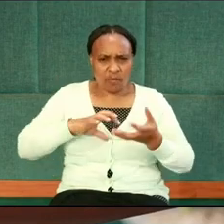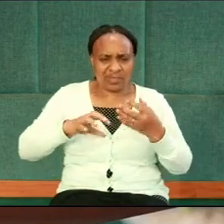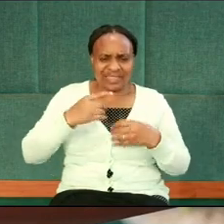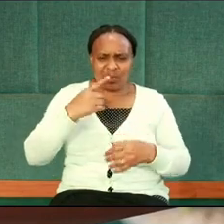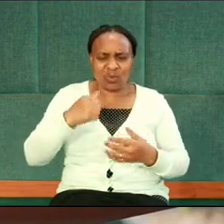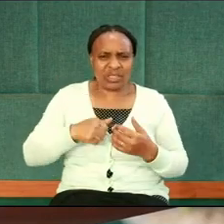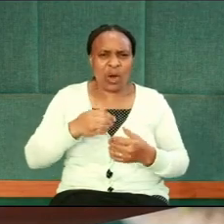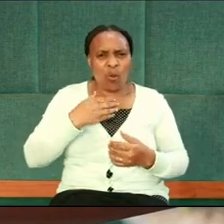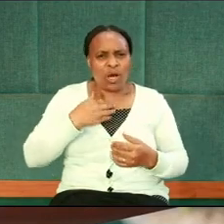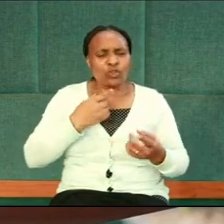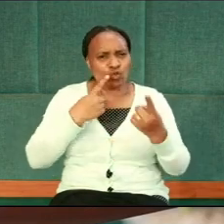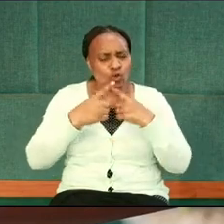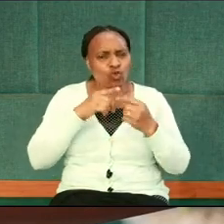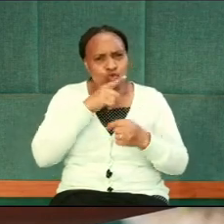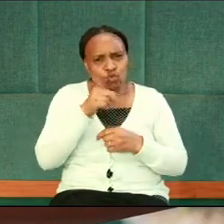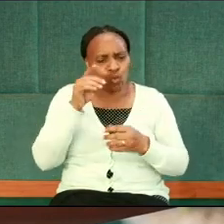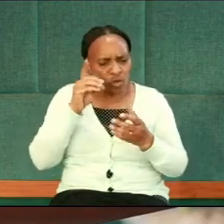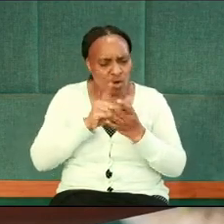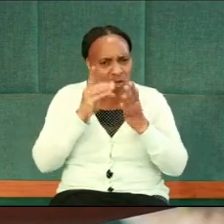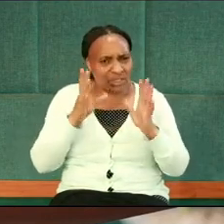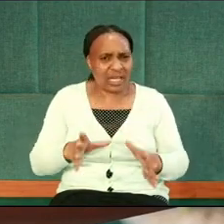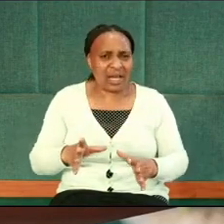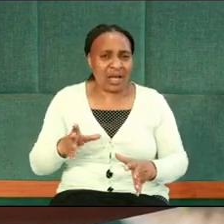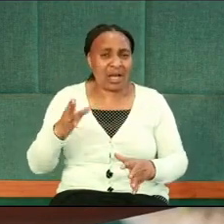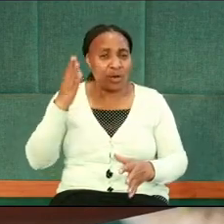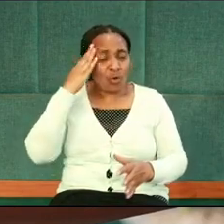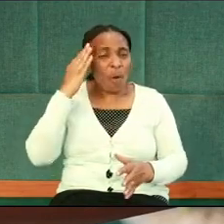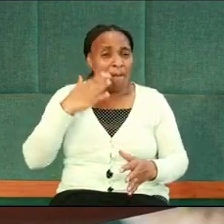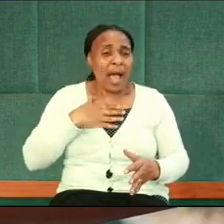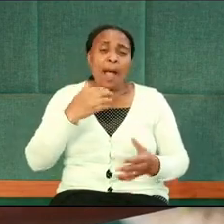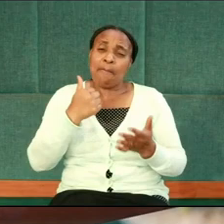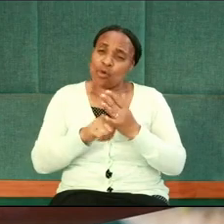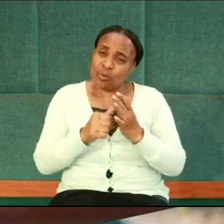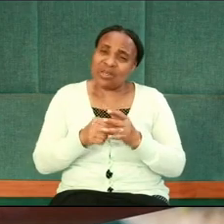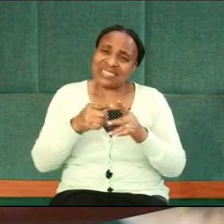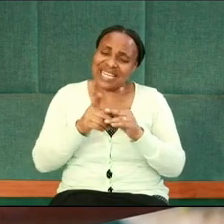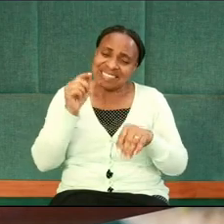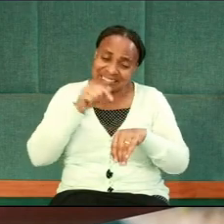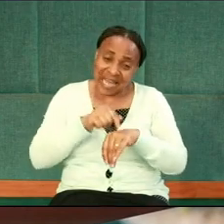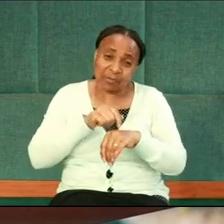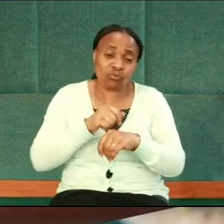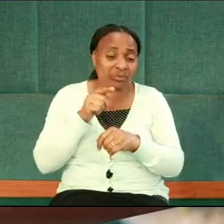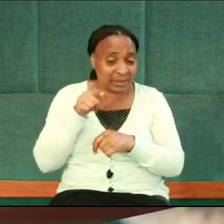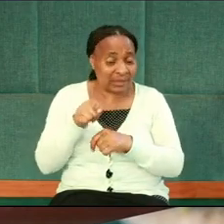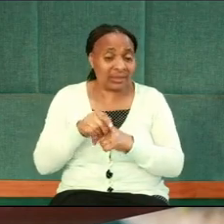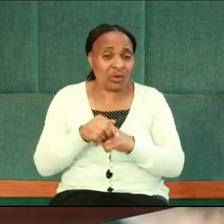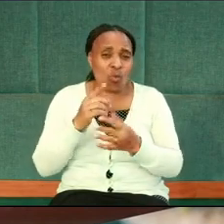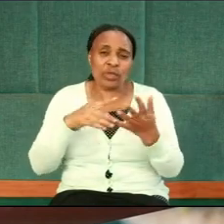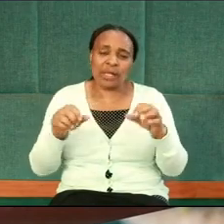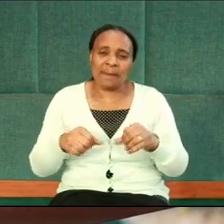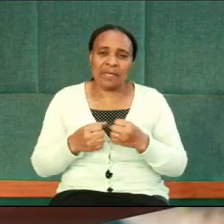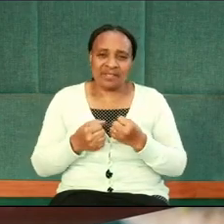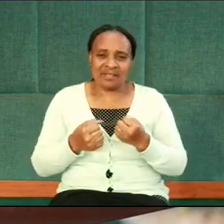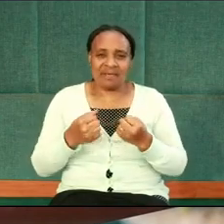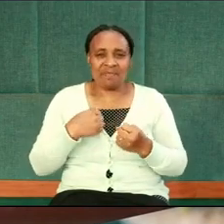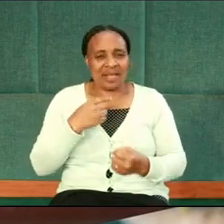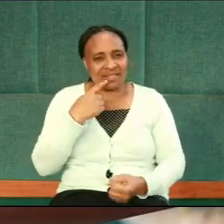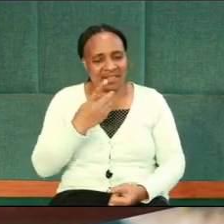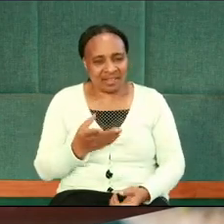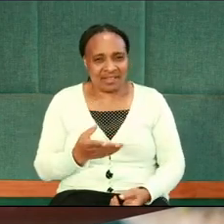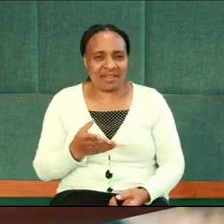says, I want to talk to you, doctor. You know, my problem started this and this time. And this is what happened. I smiled at her. I said,